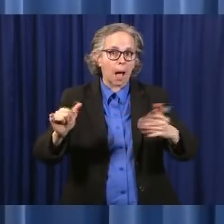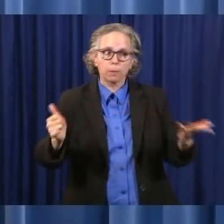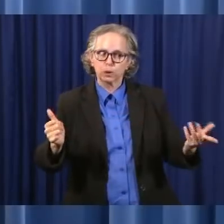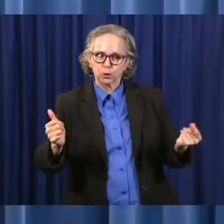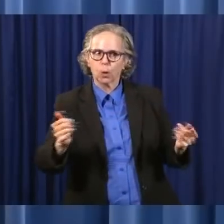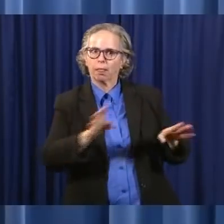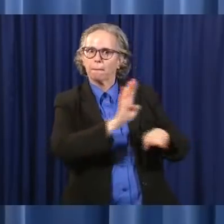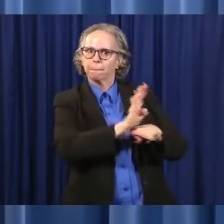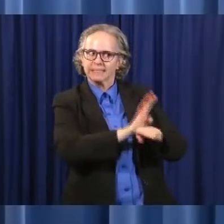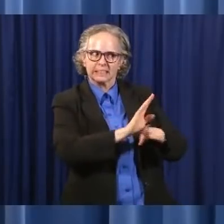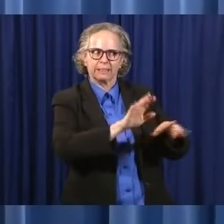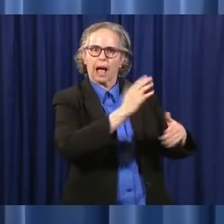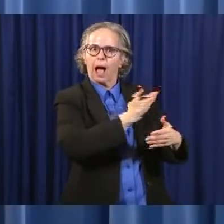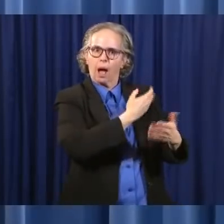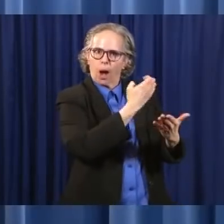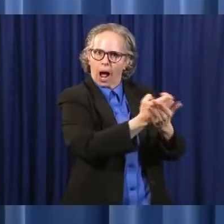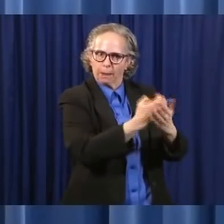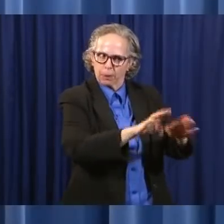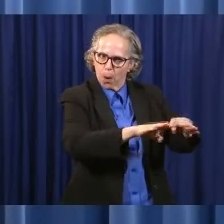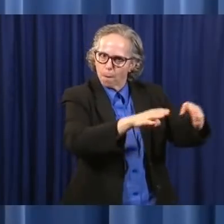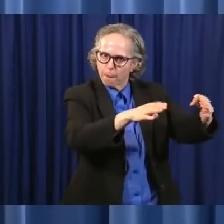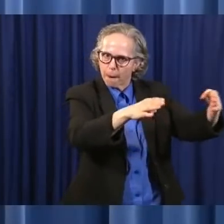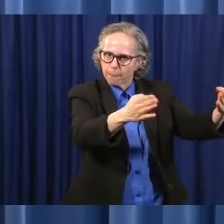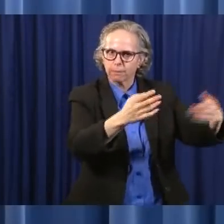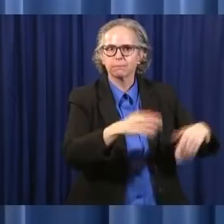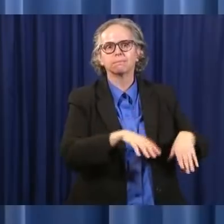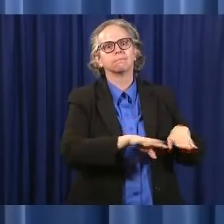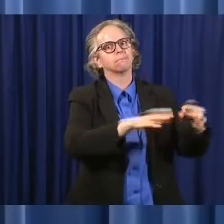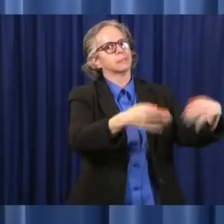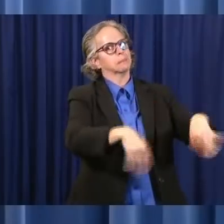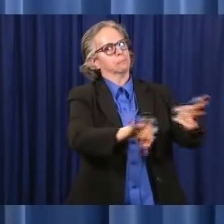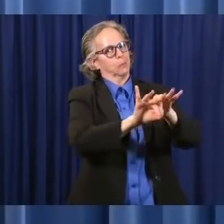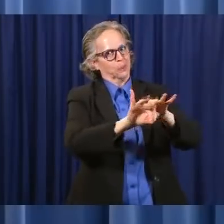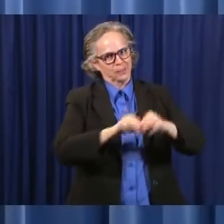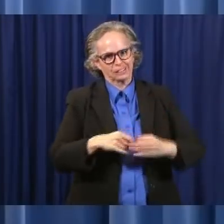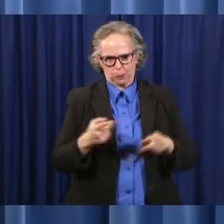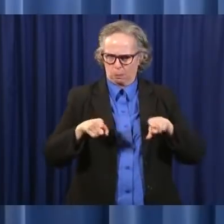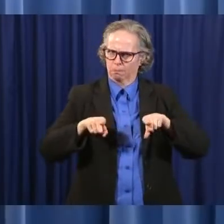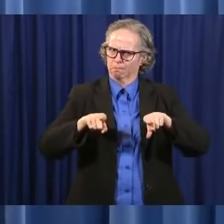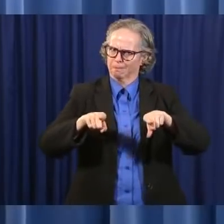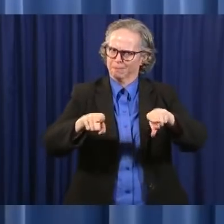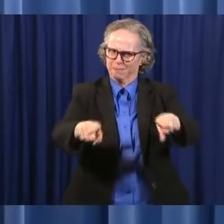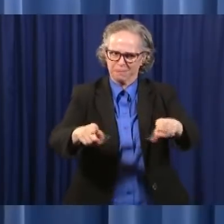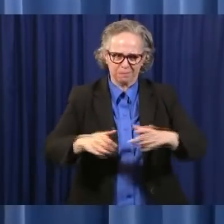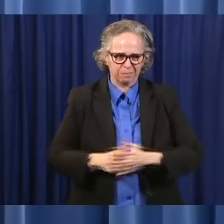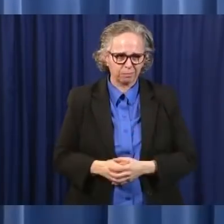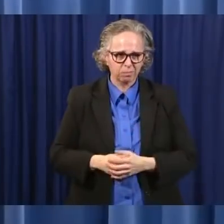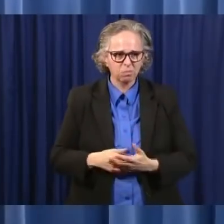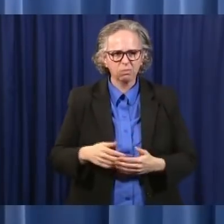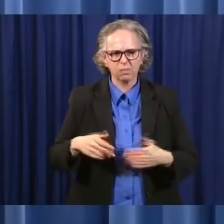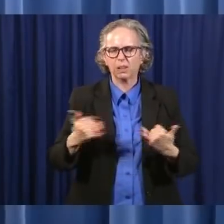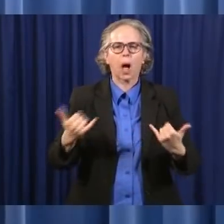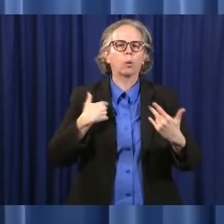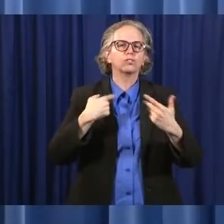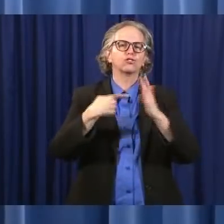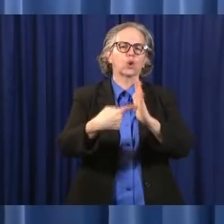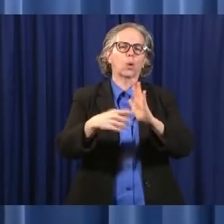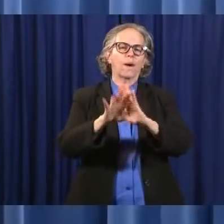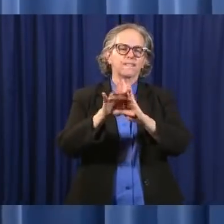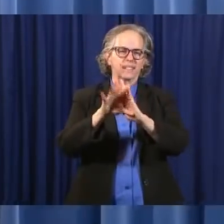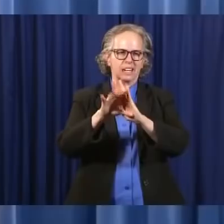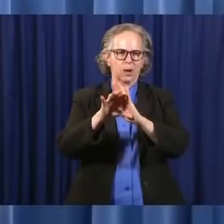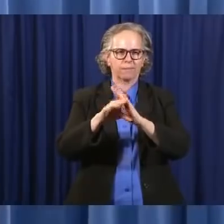economy, open up more businesses. We have a video that shows many of the safety measures that we're already seeing in